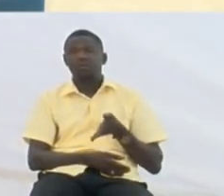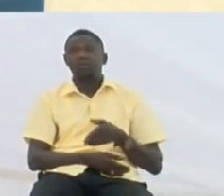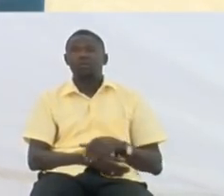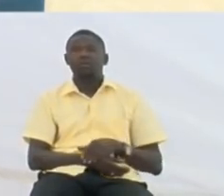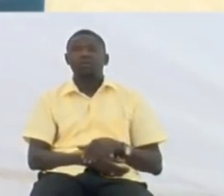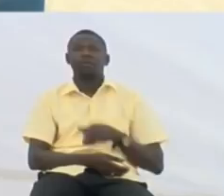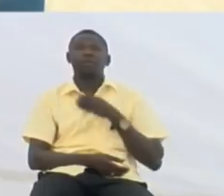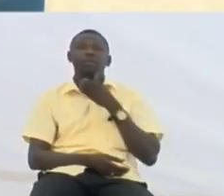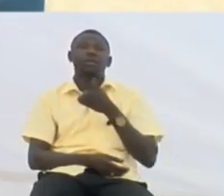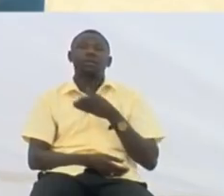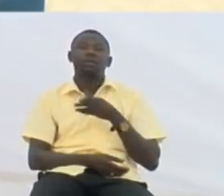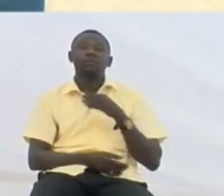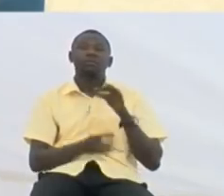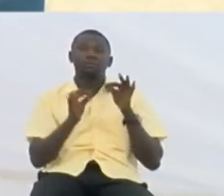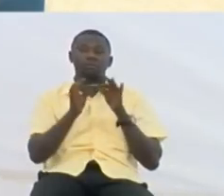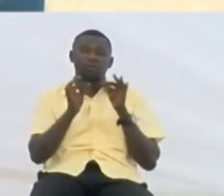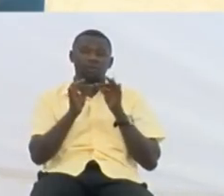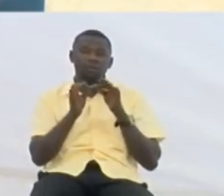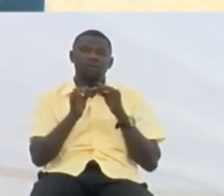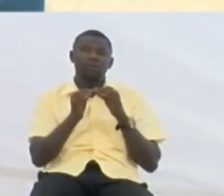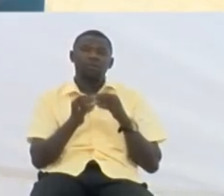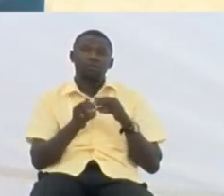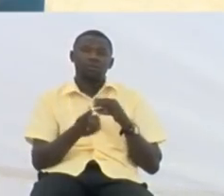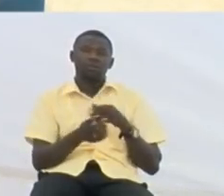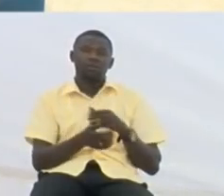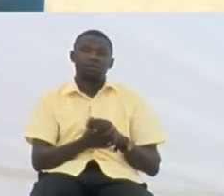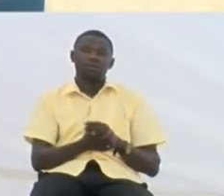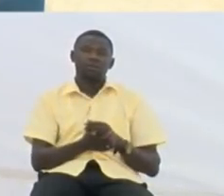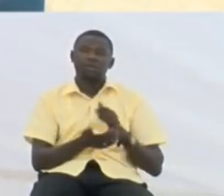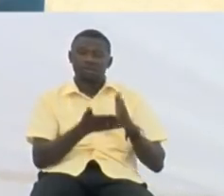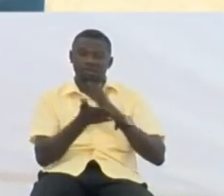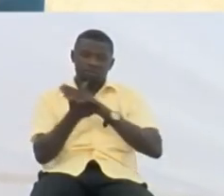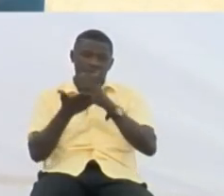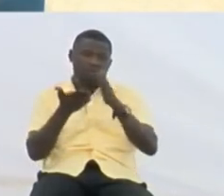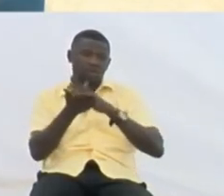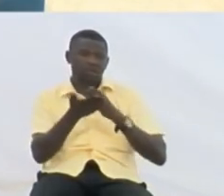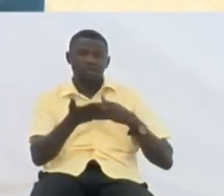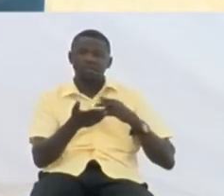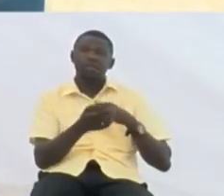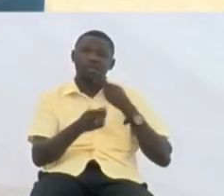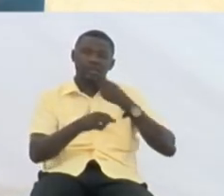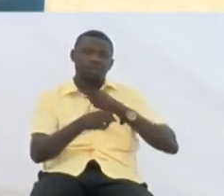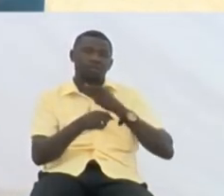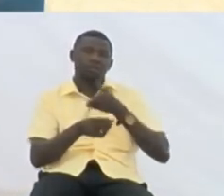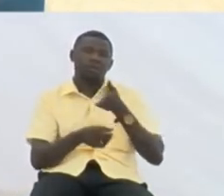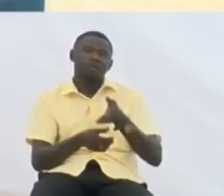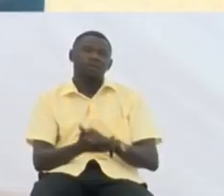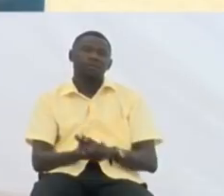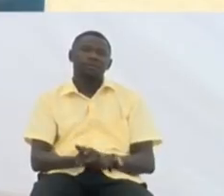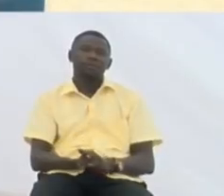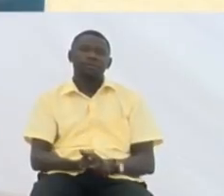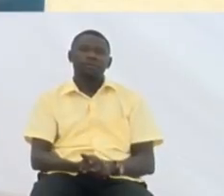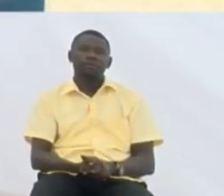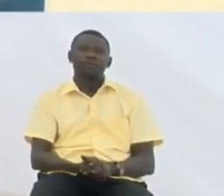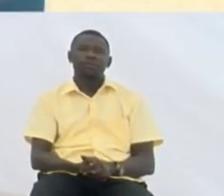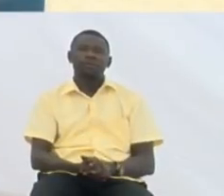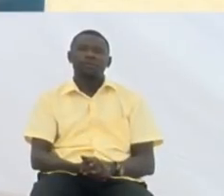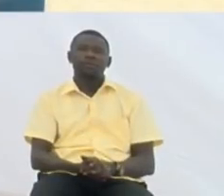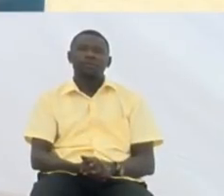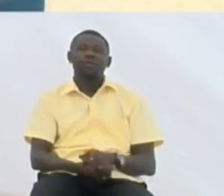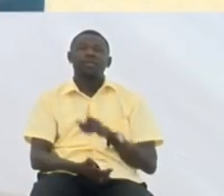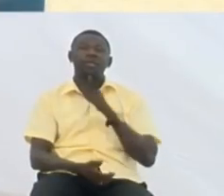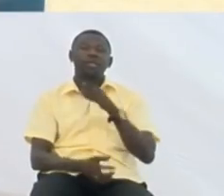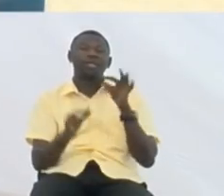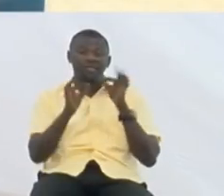lebe janjan din Gambia kono. That is the rice that is distributed across the length and breadth of the Gambia. Oturo sotota janeto.